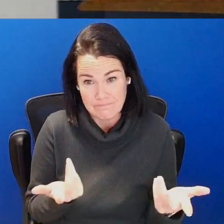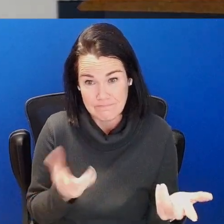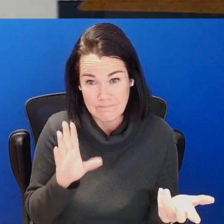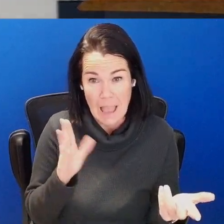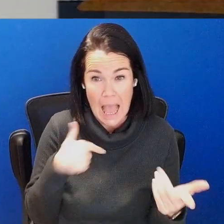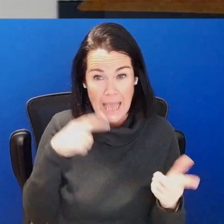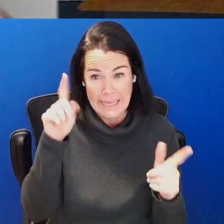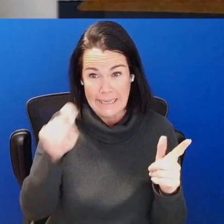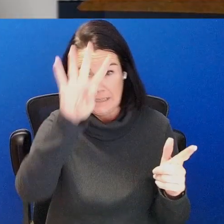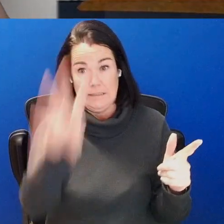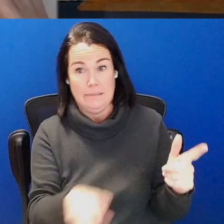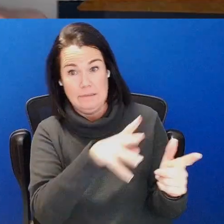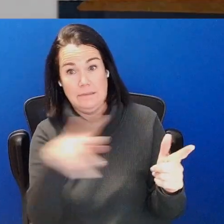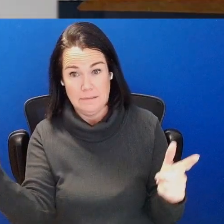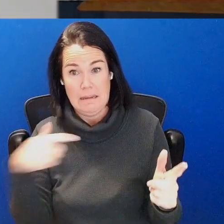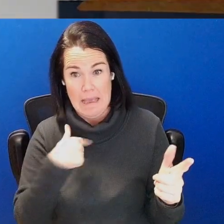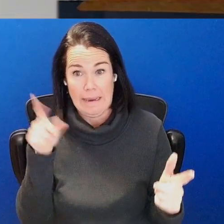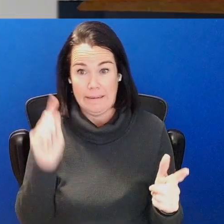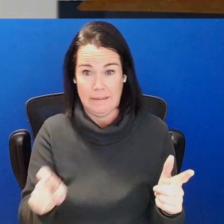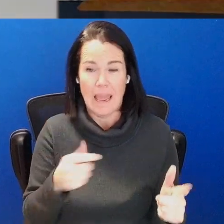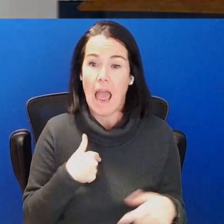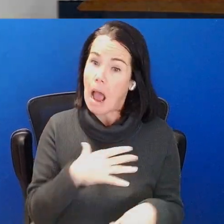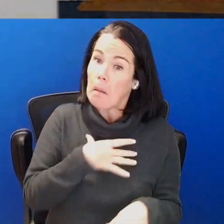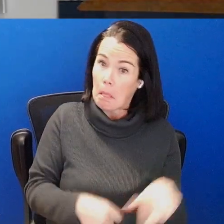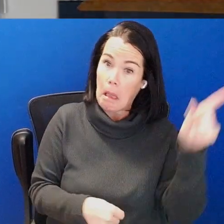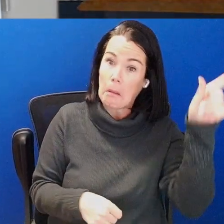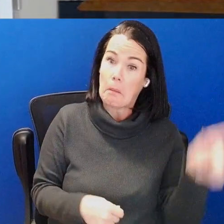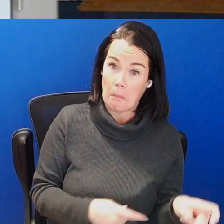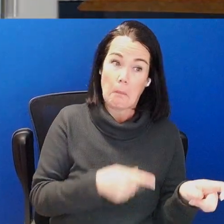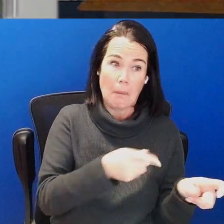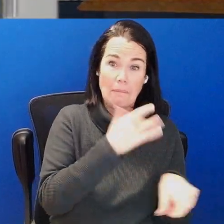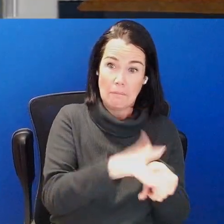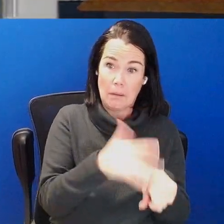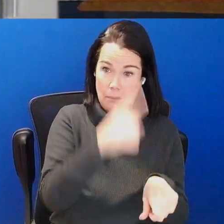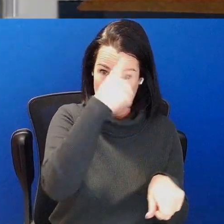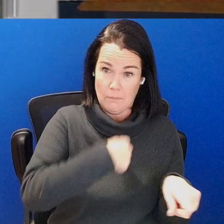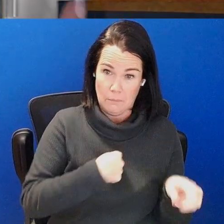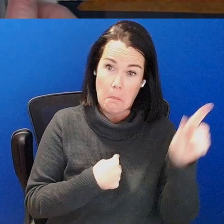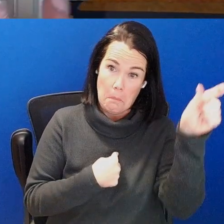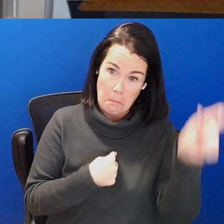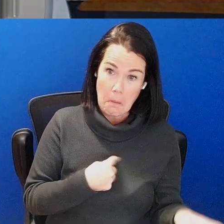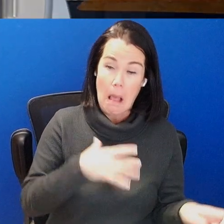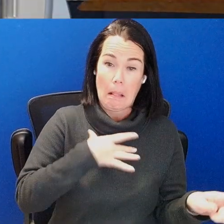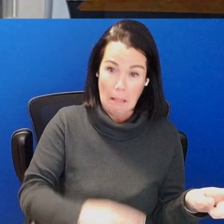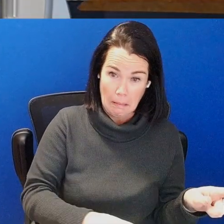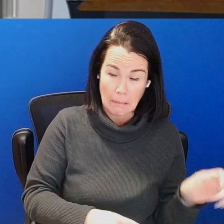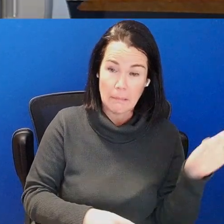here. I do need the rest of it, right? And I like having a column option to me.